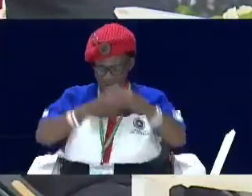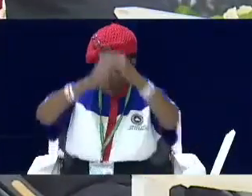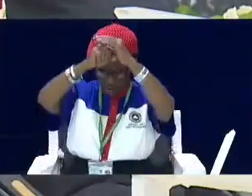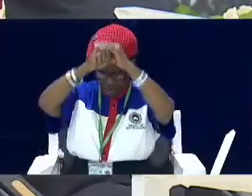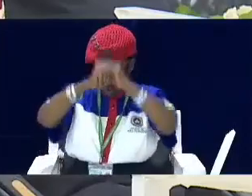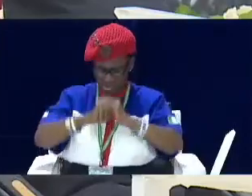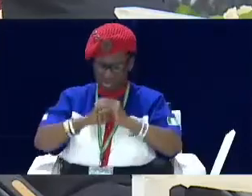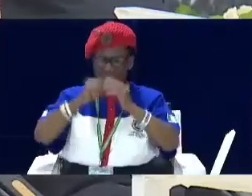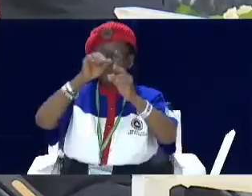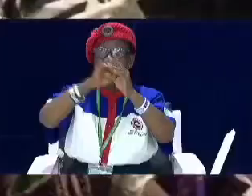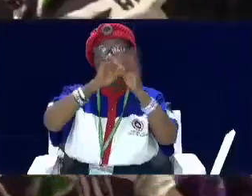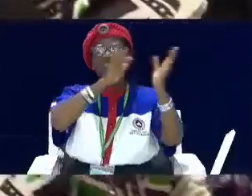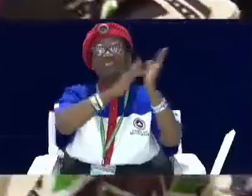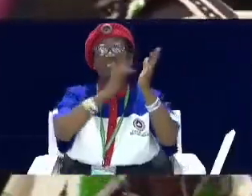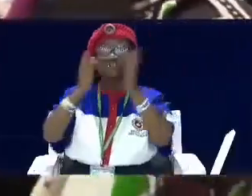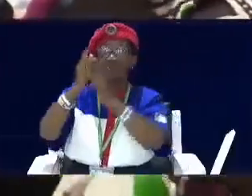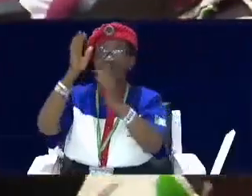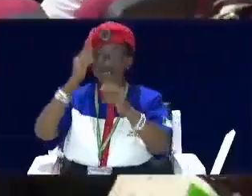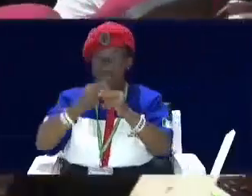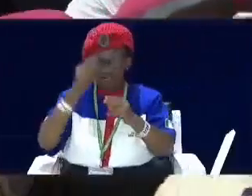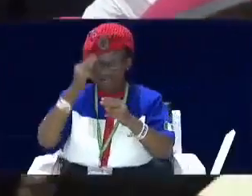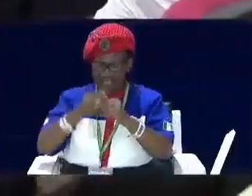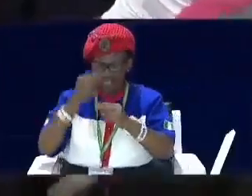Baba igba ijosin wa loruko Jesu.